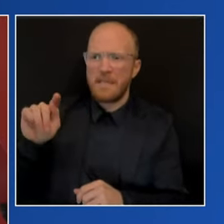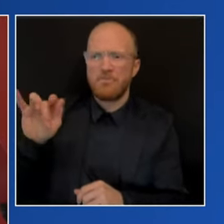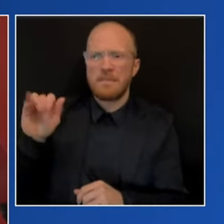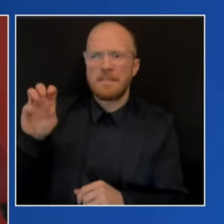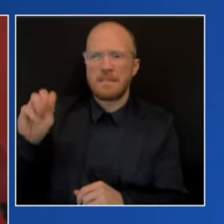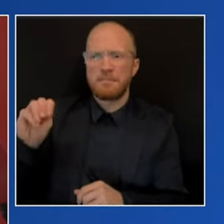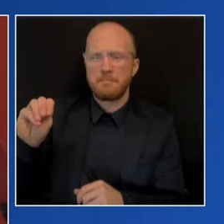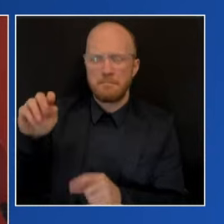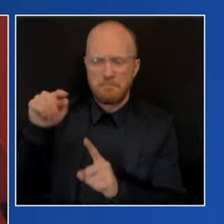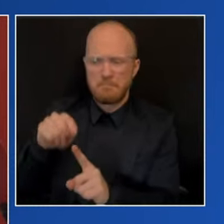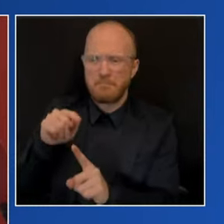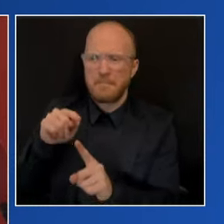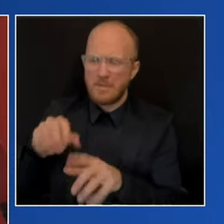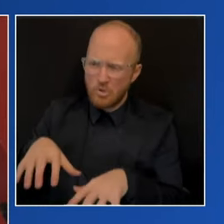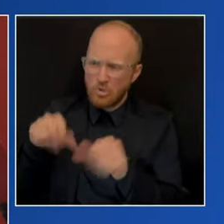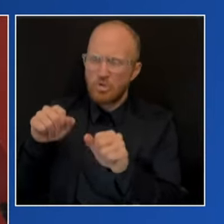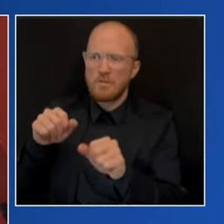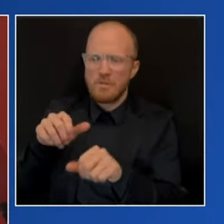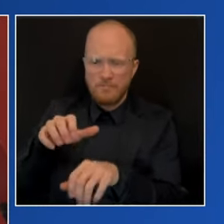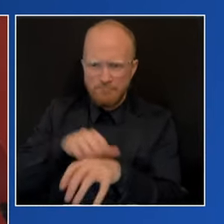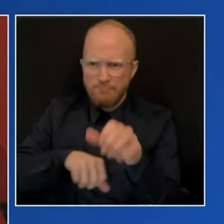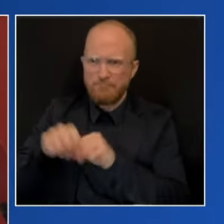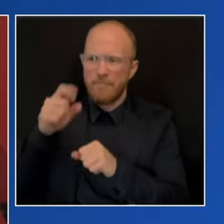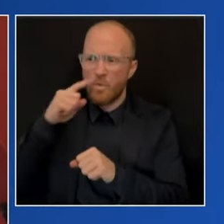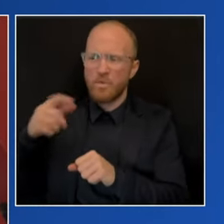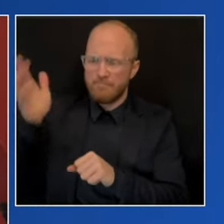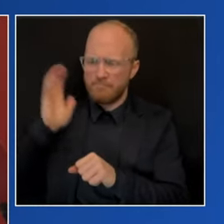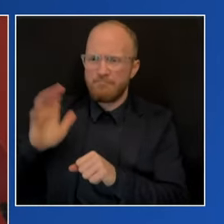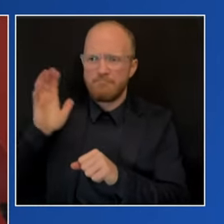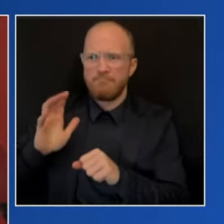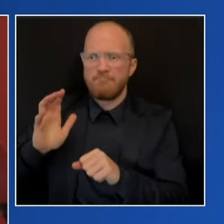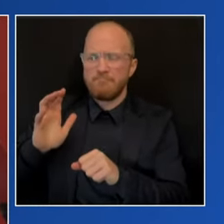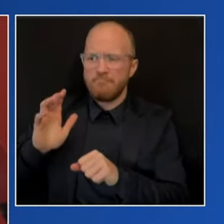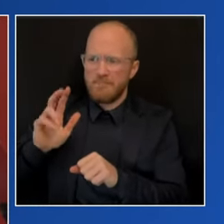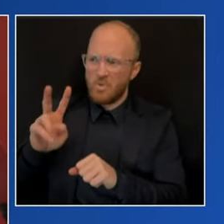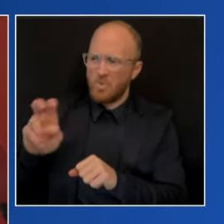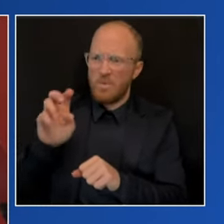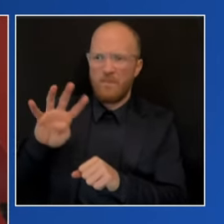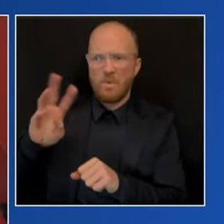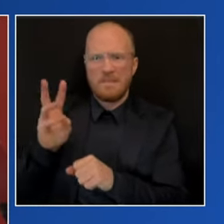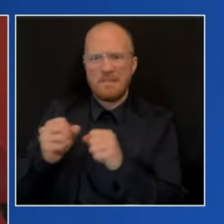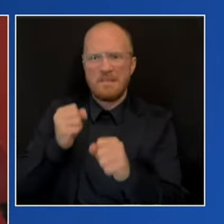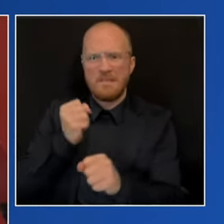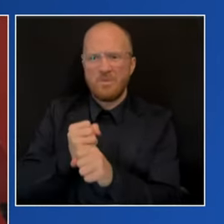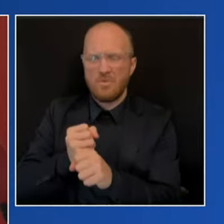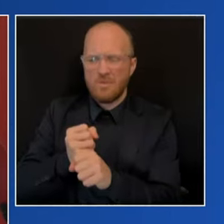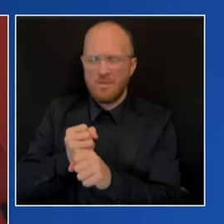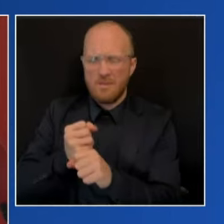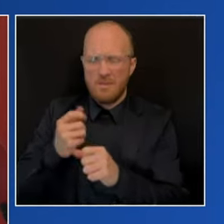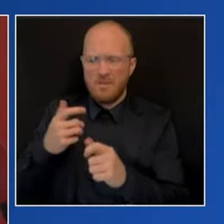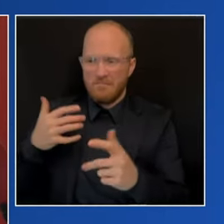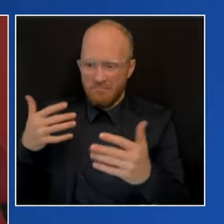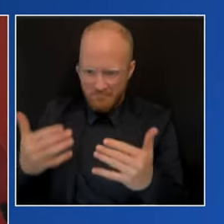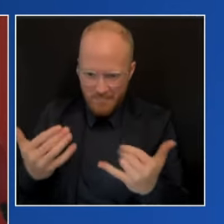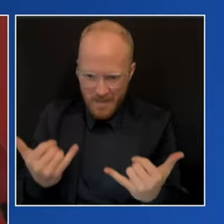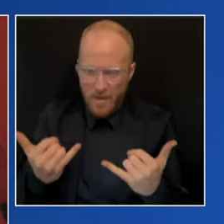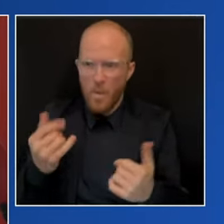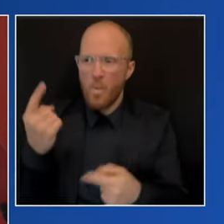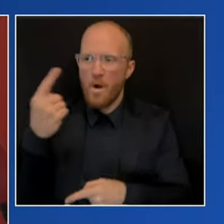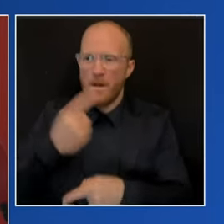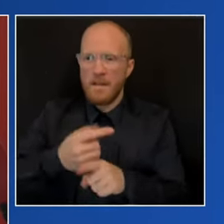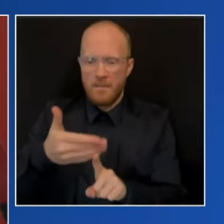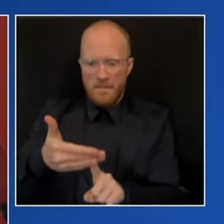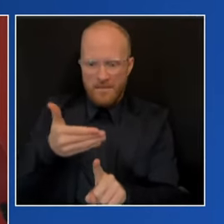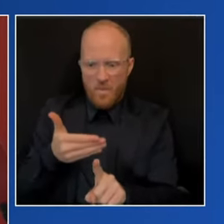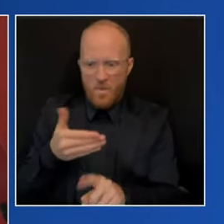Today, we gather in a new year, some 246 years later, just one day before January